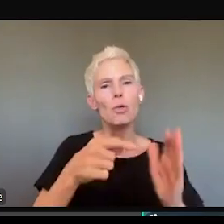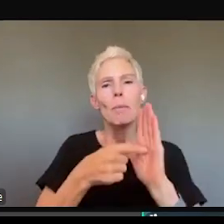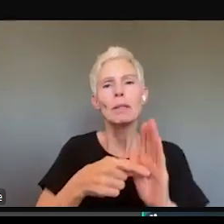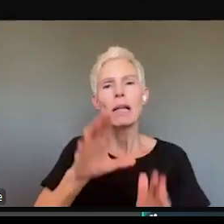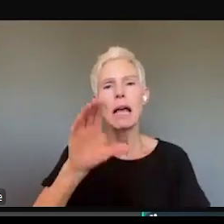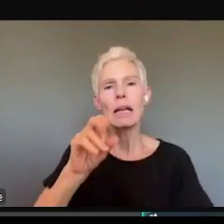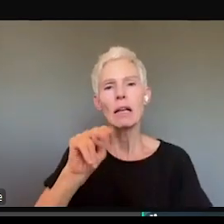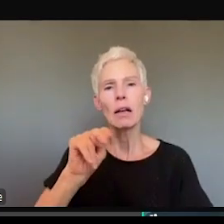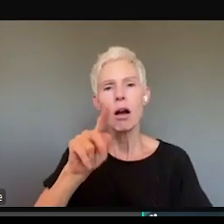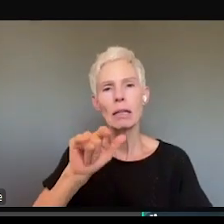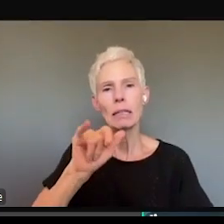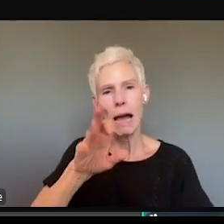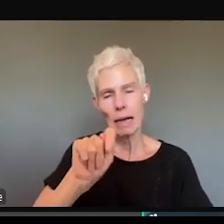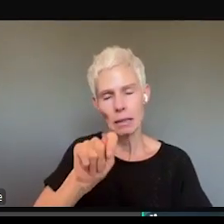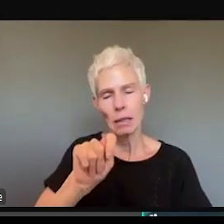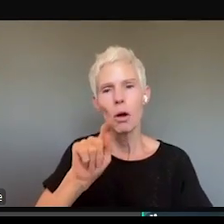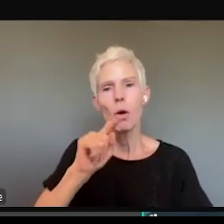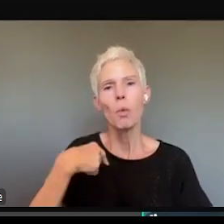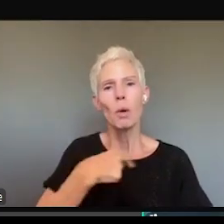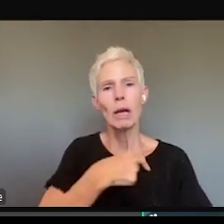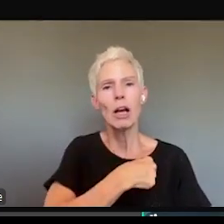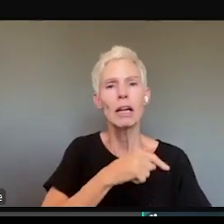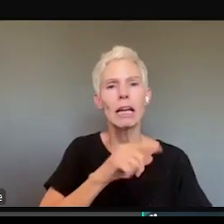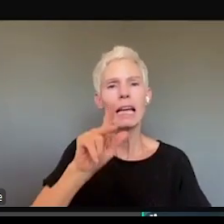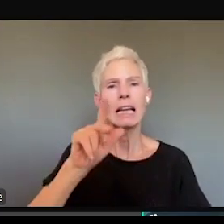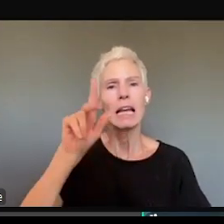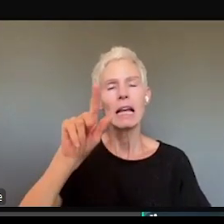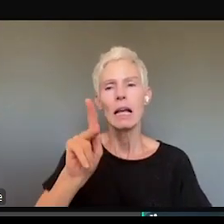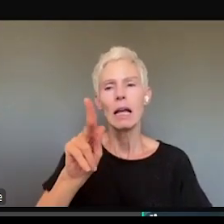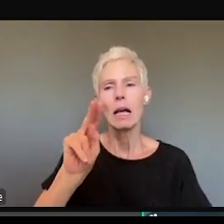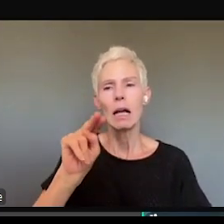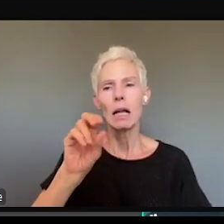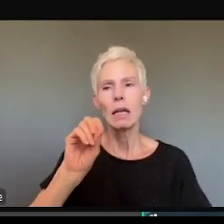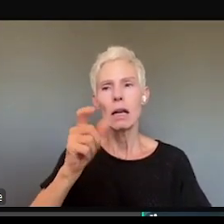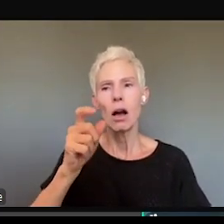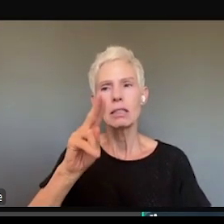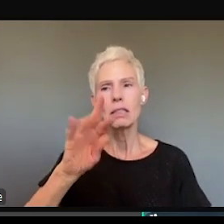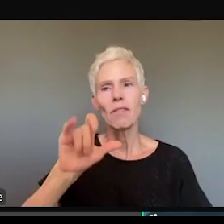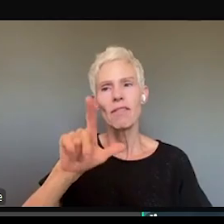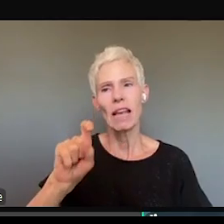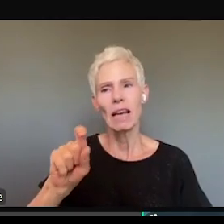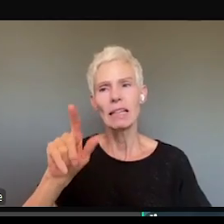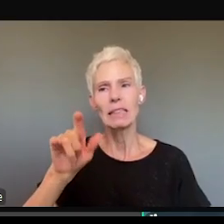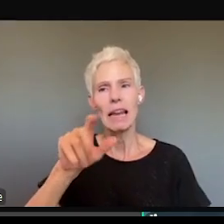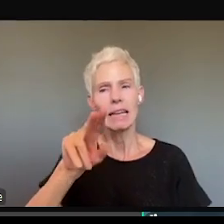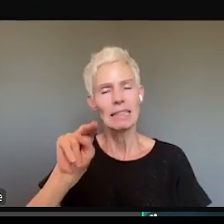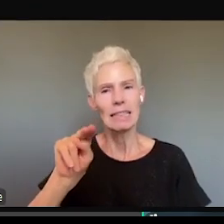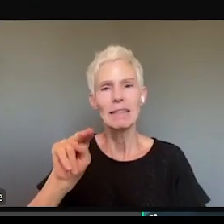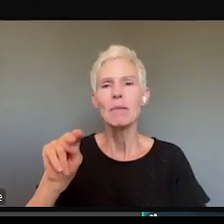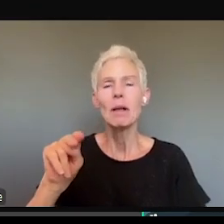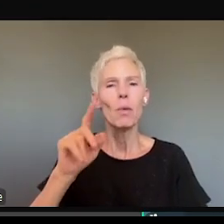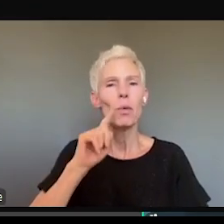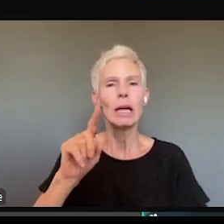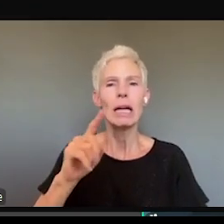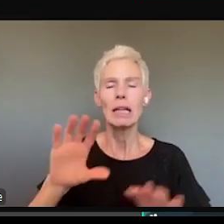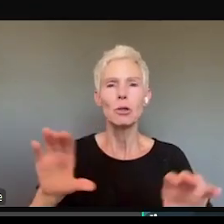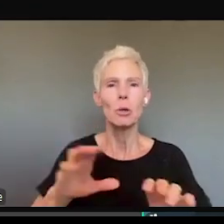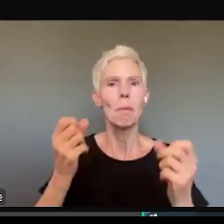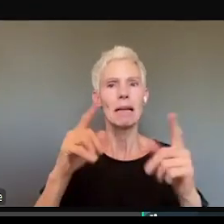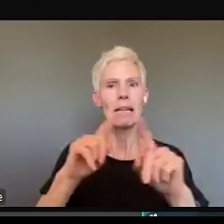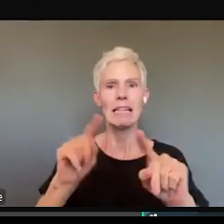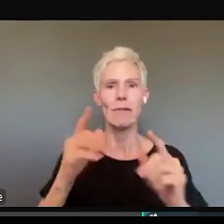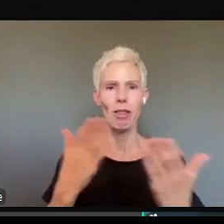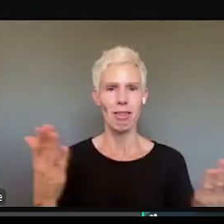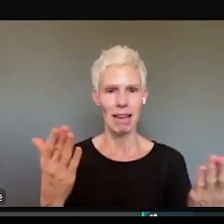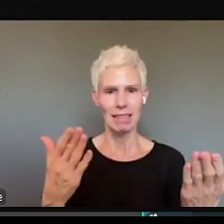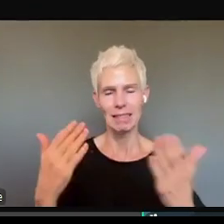So we are based in Knoxville, Tennessee. And as we say in our new hire orientation, we wear many hats. So at Contact, we